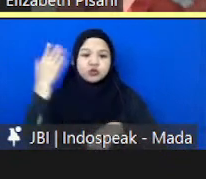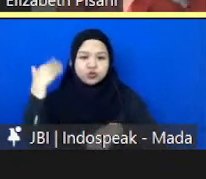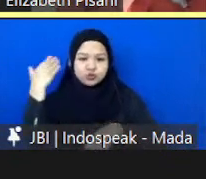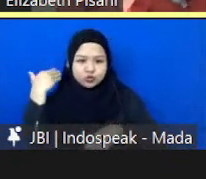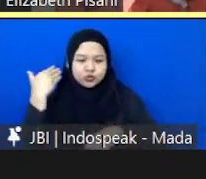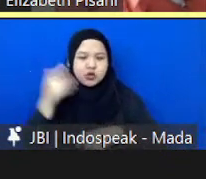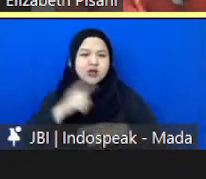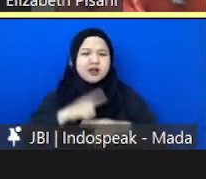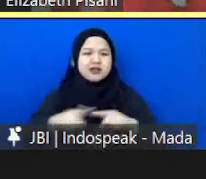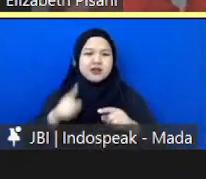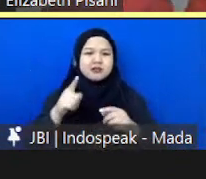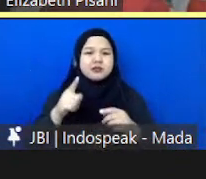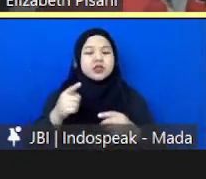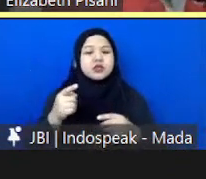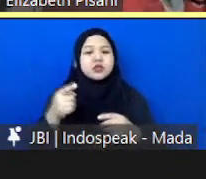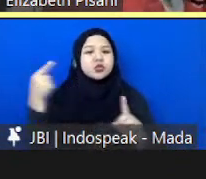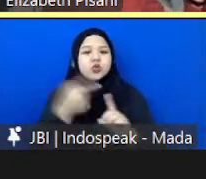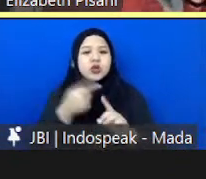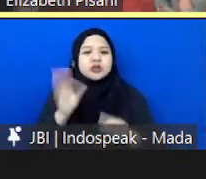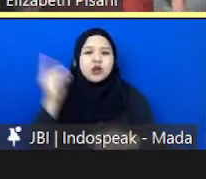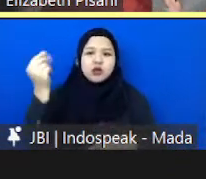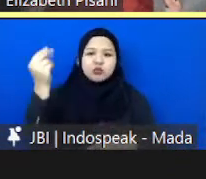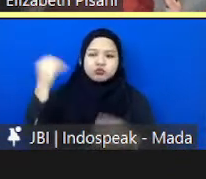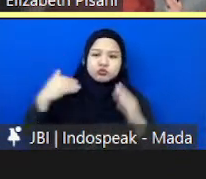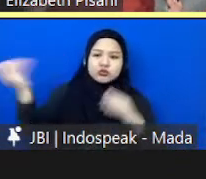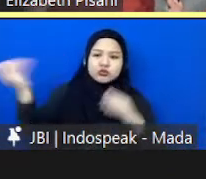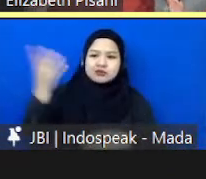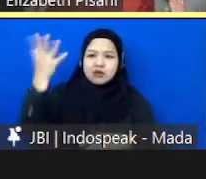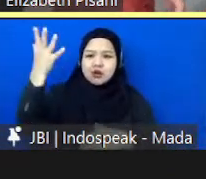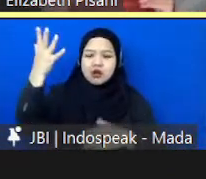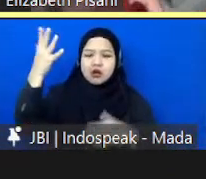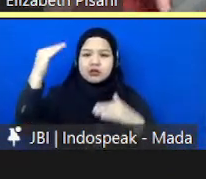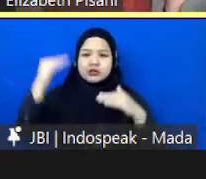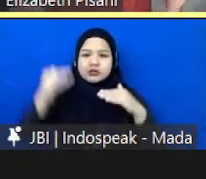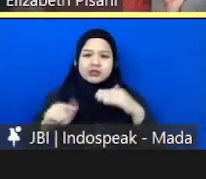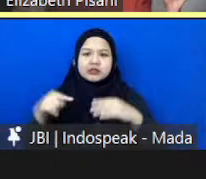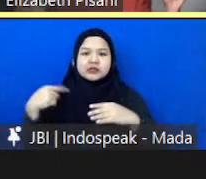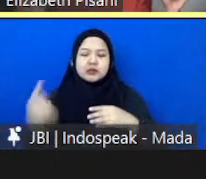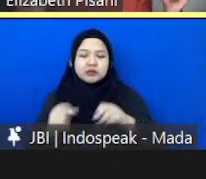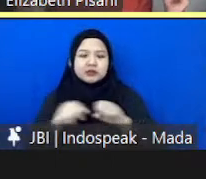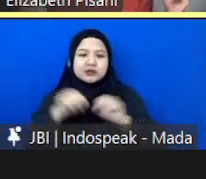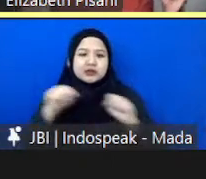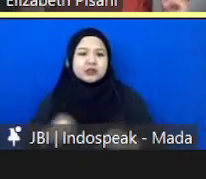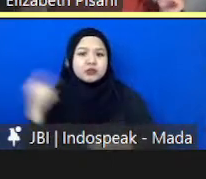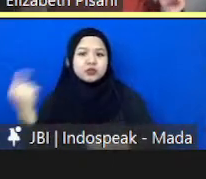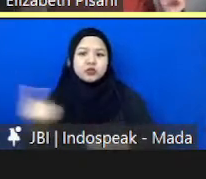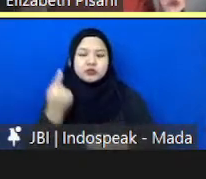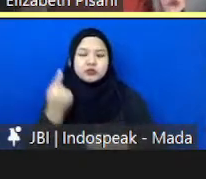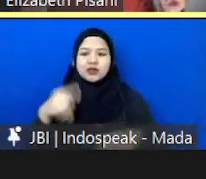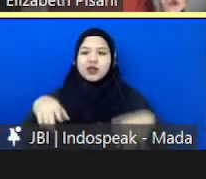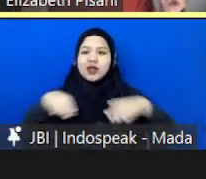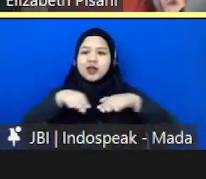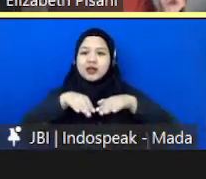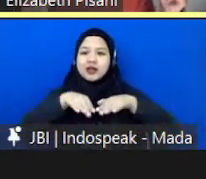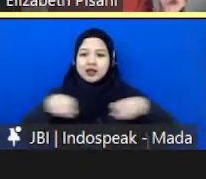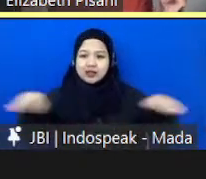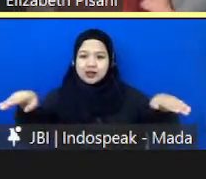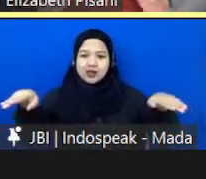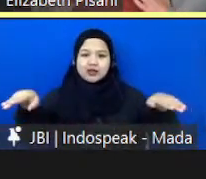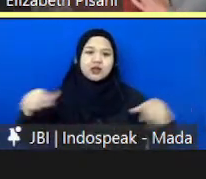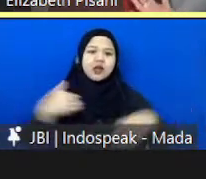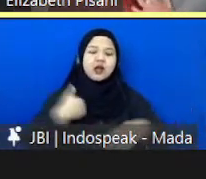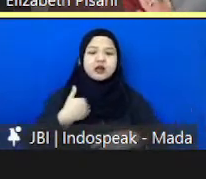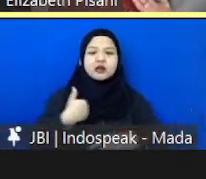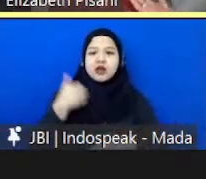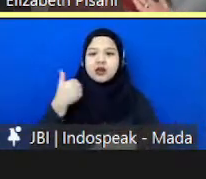that high prices came down a lot further in the public system. So on average, they fell by 63%. One